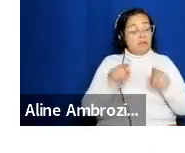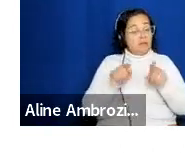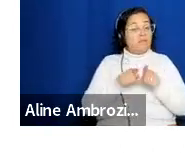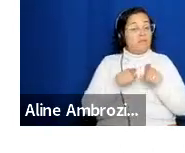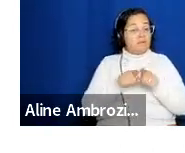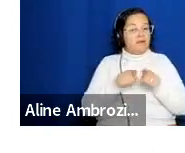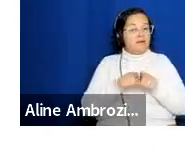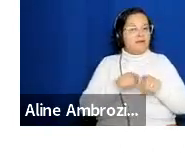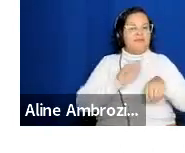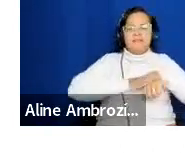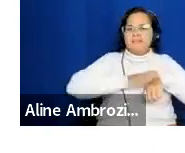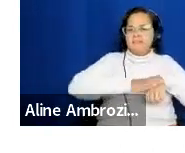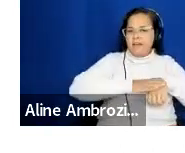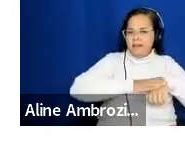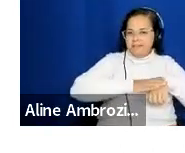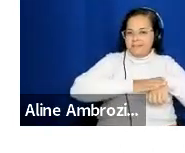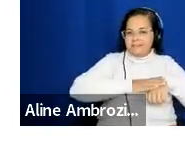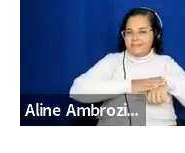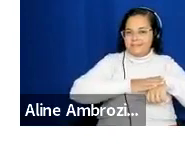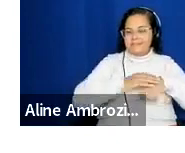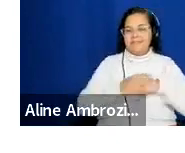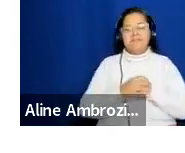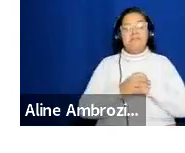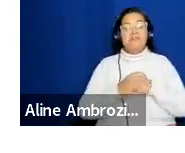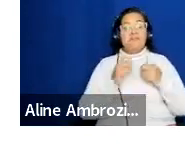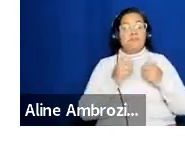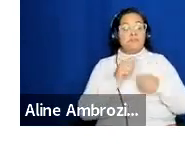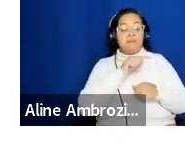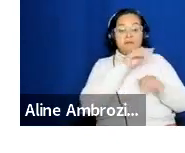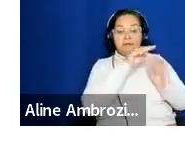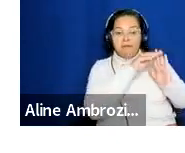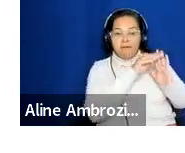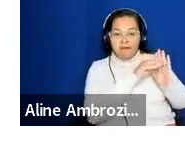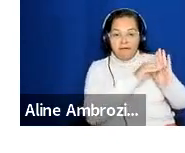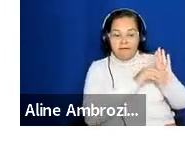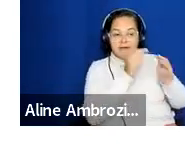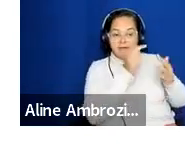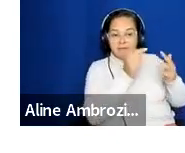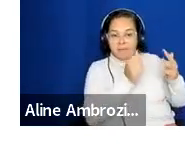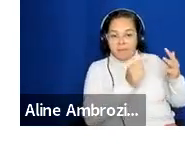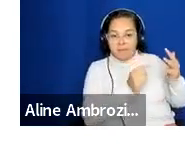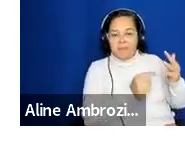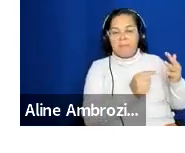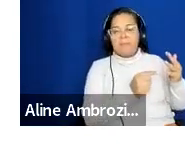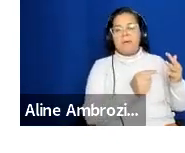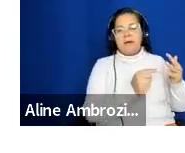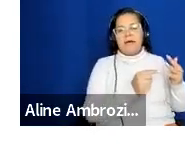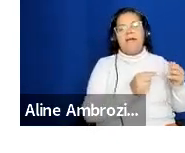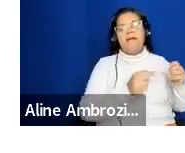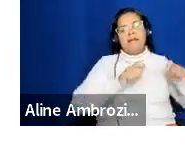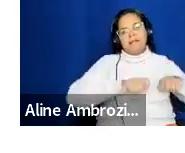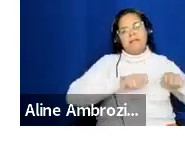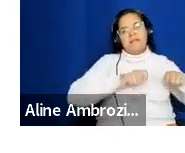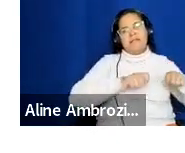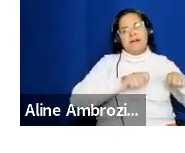can thus be verified in a purely empirical way. It's just